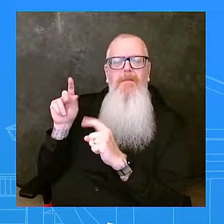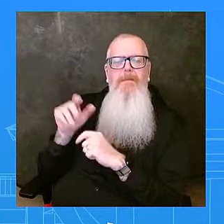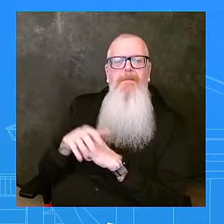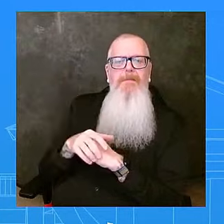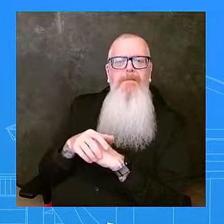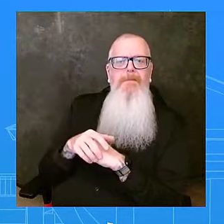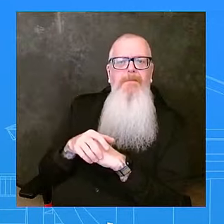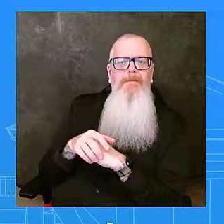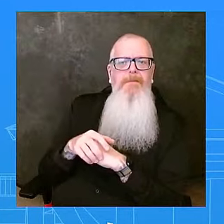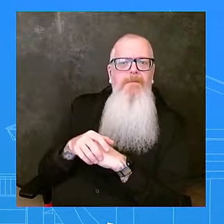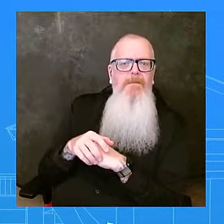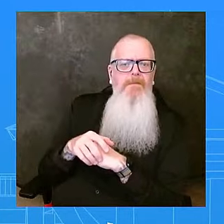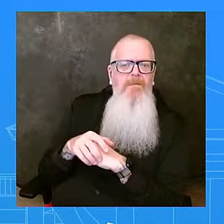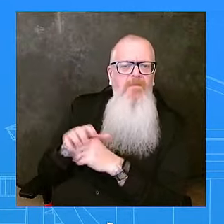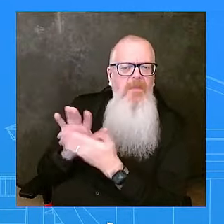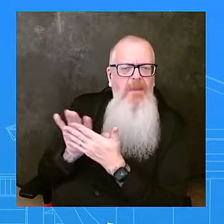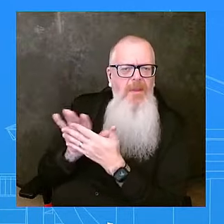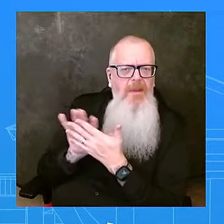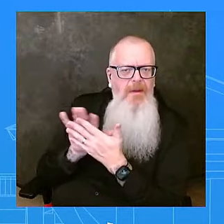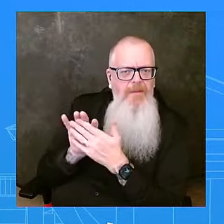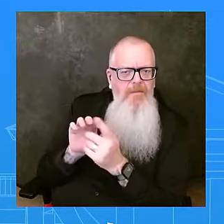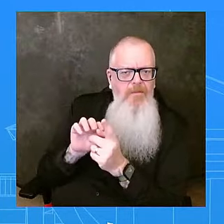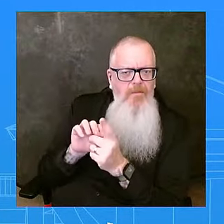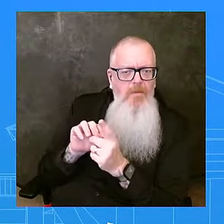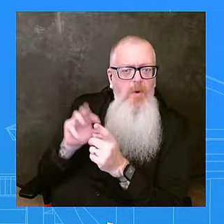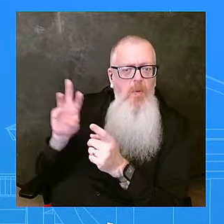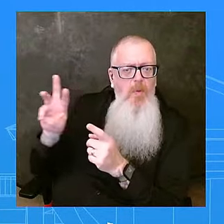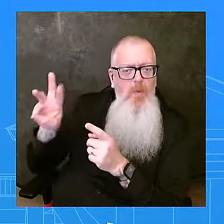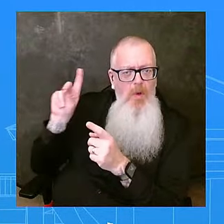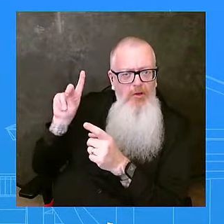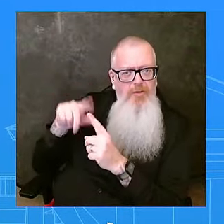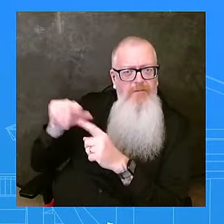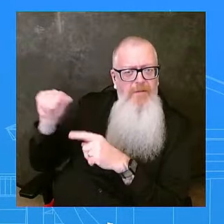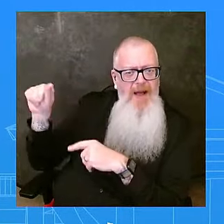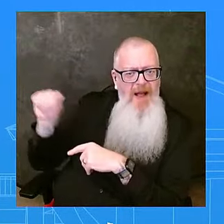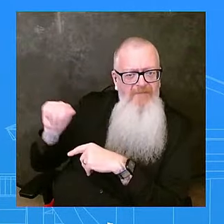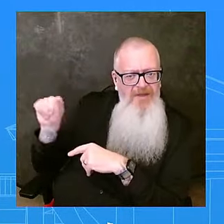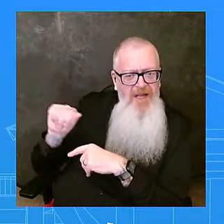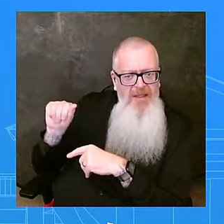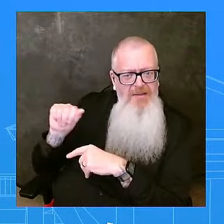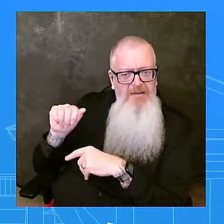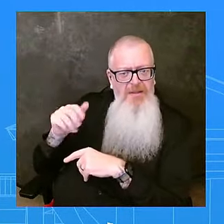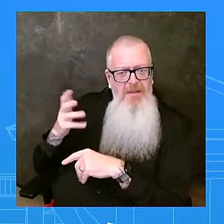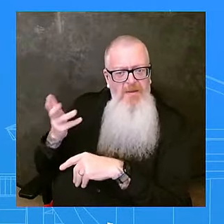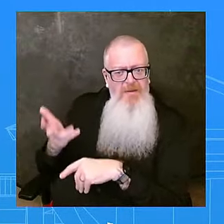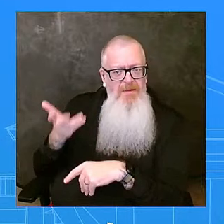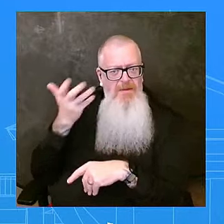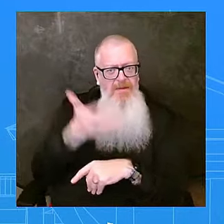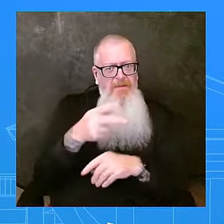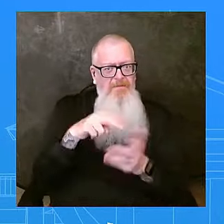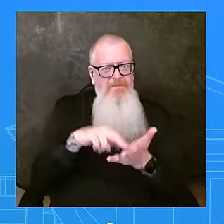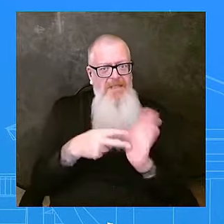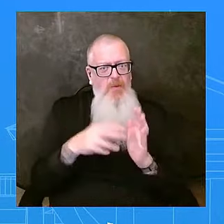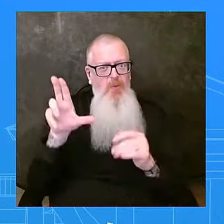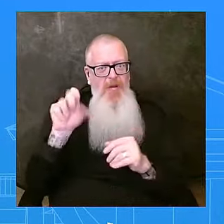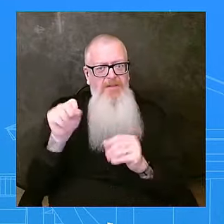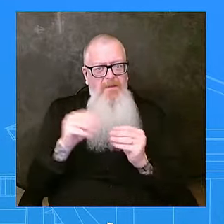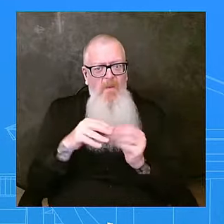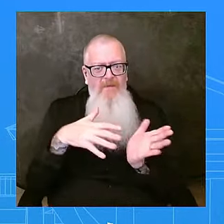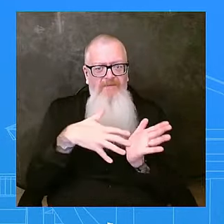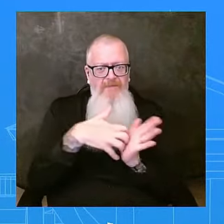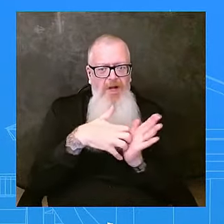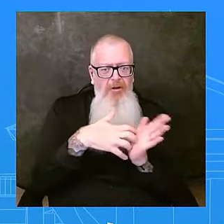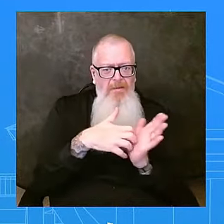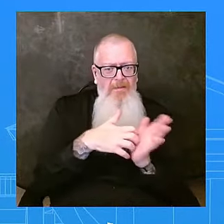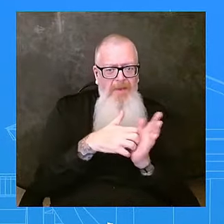He argues that the withdrawal from Afghanistan has in fact made the United States more susceptible to terrorism because of those prisoners released from Bagram. What